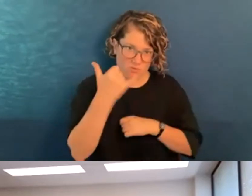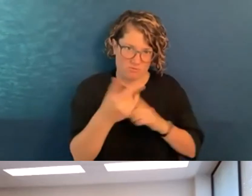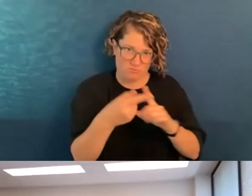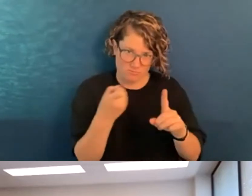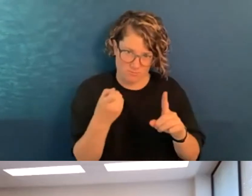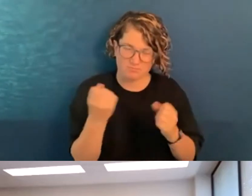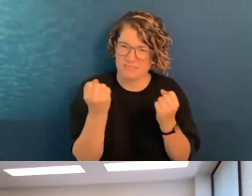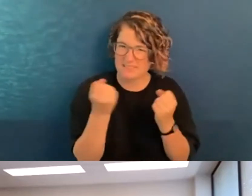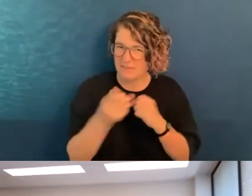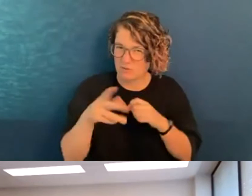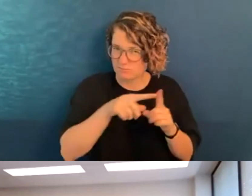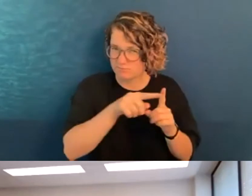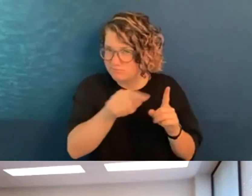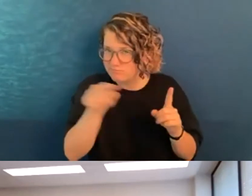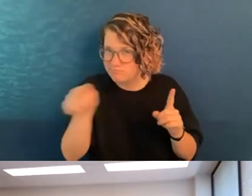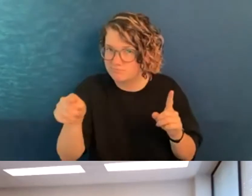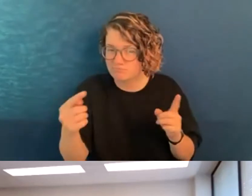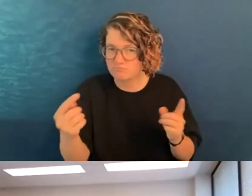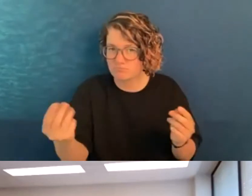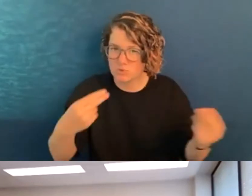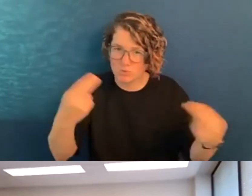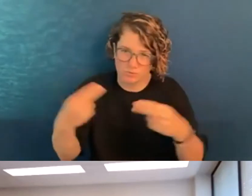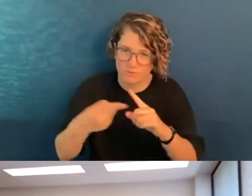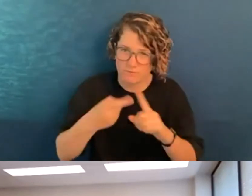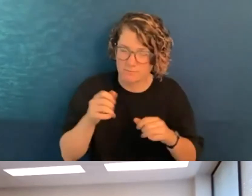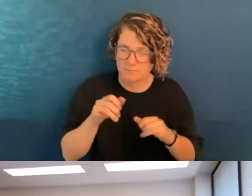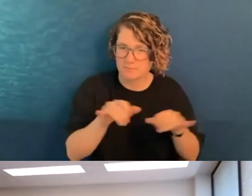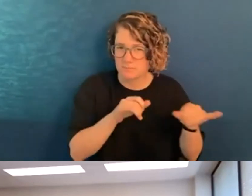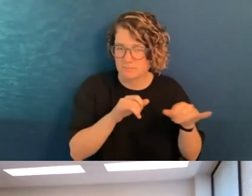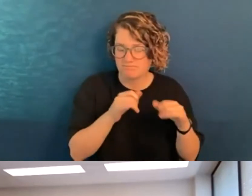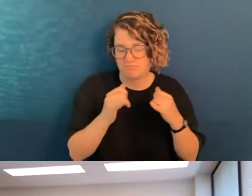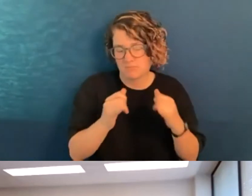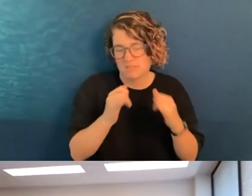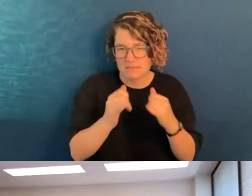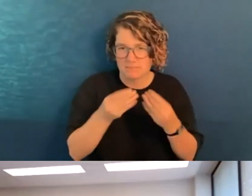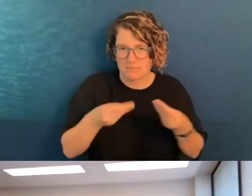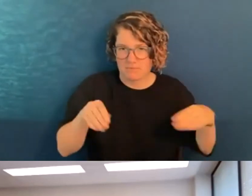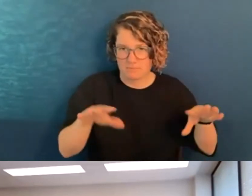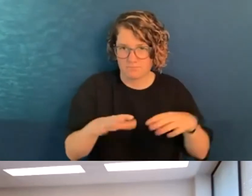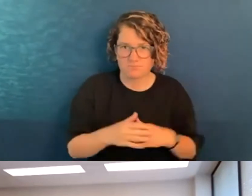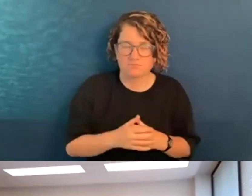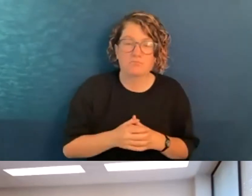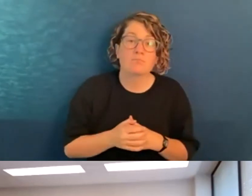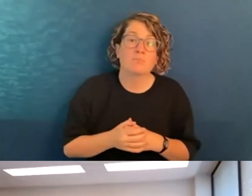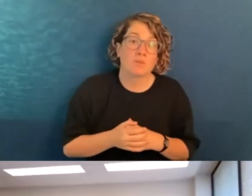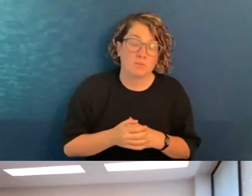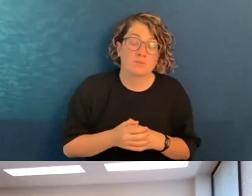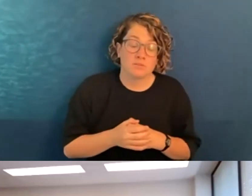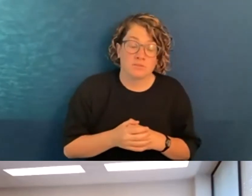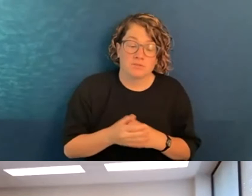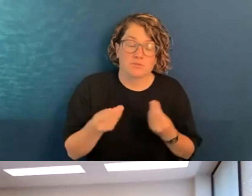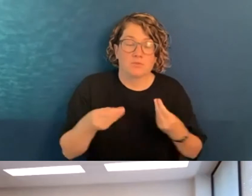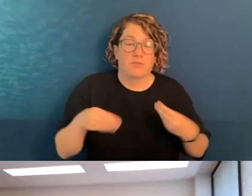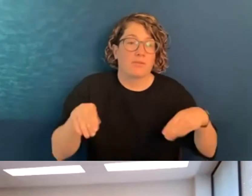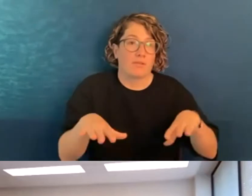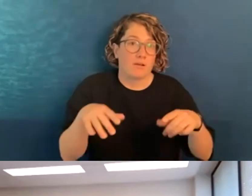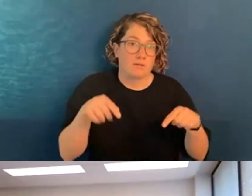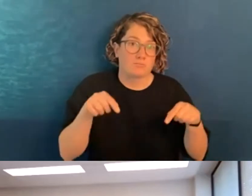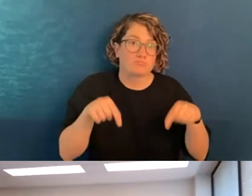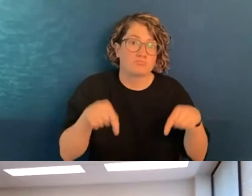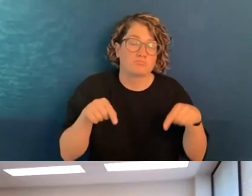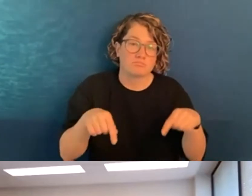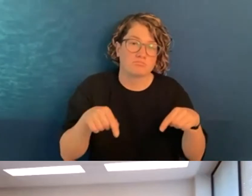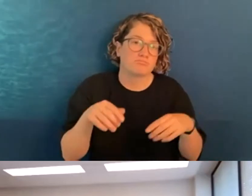are also joining from today. We are gathered here today on the unceded